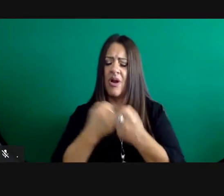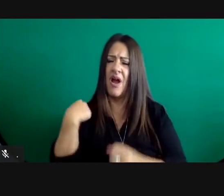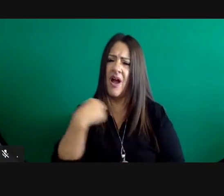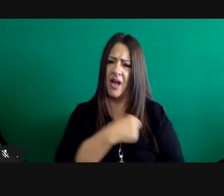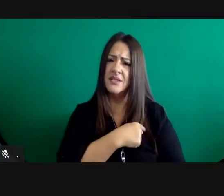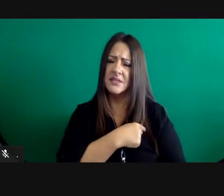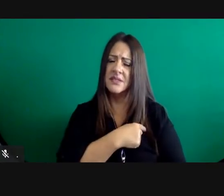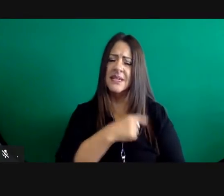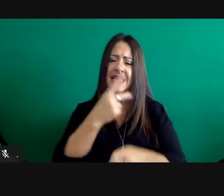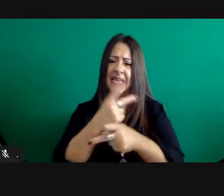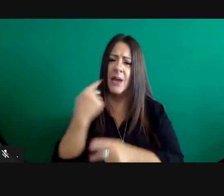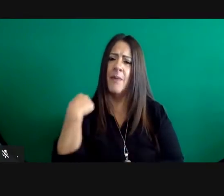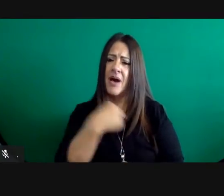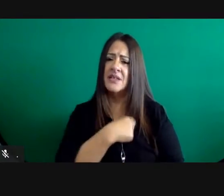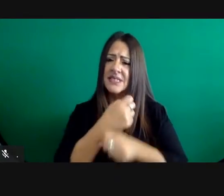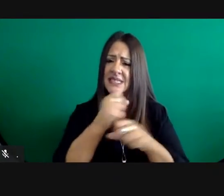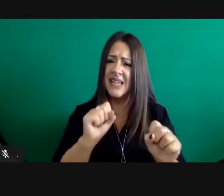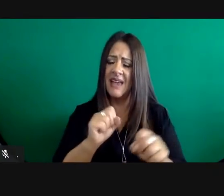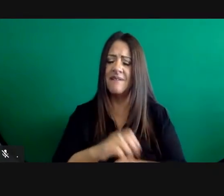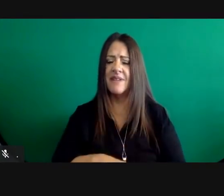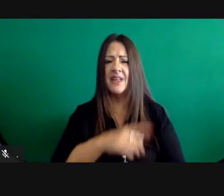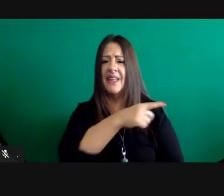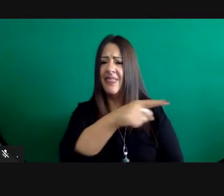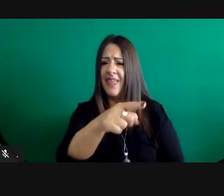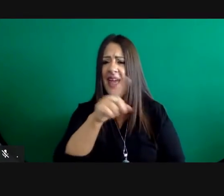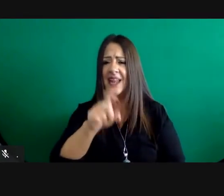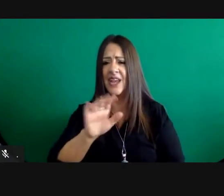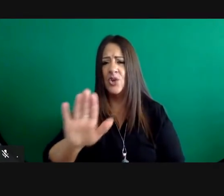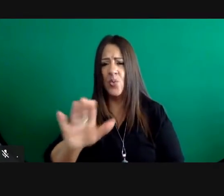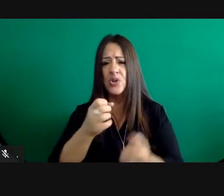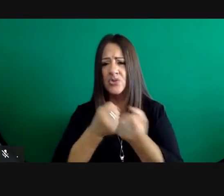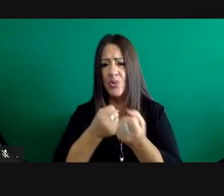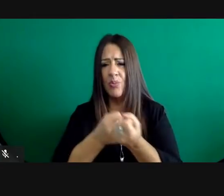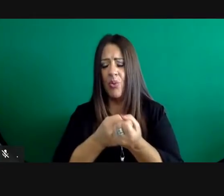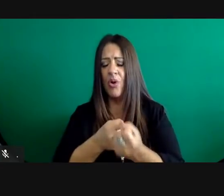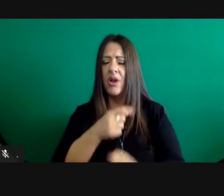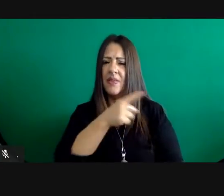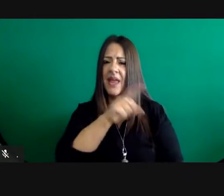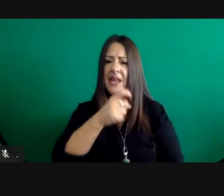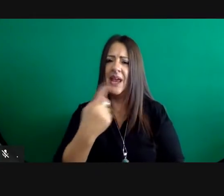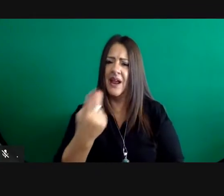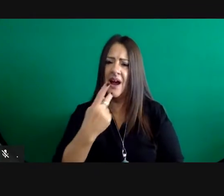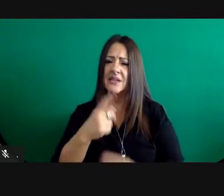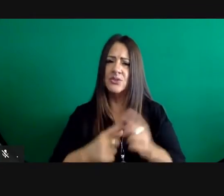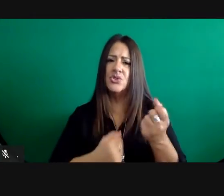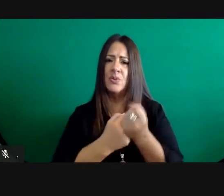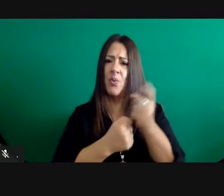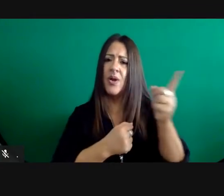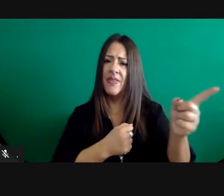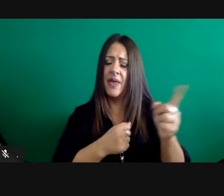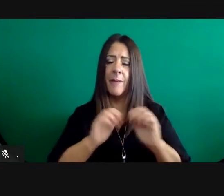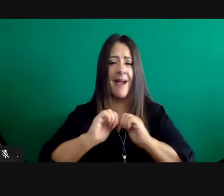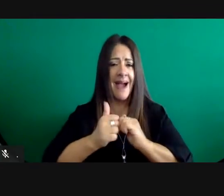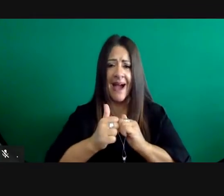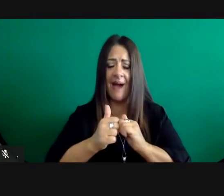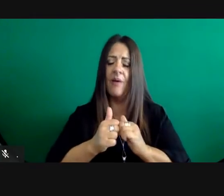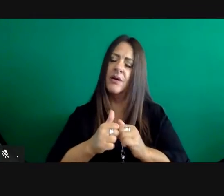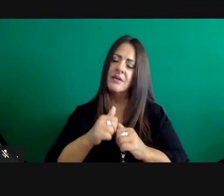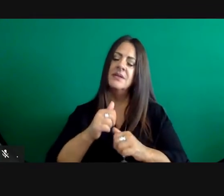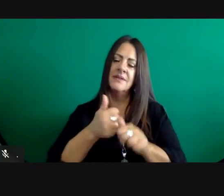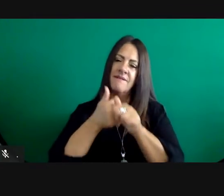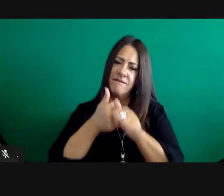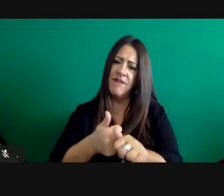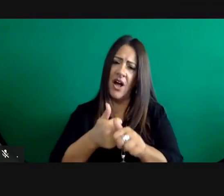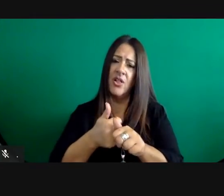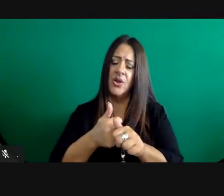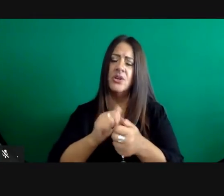safe, that they need our support, they need our help. And one of the best ways to do that is by